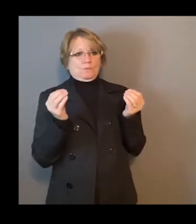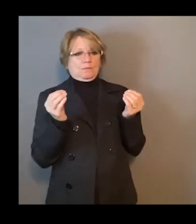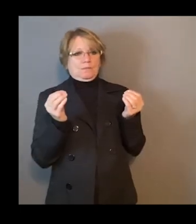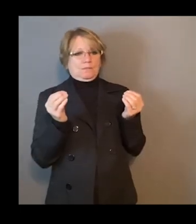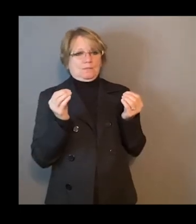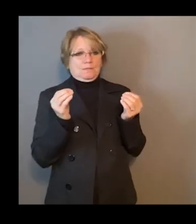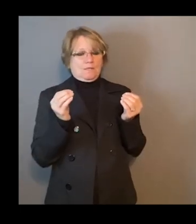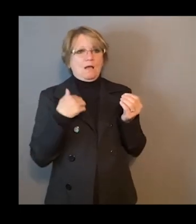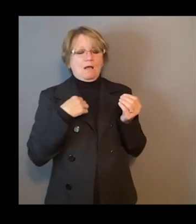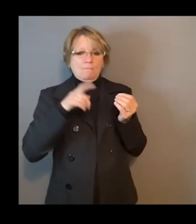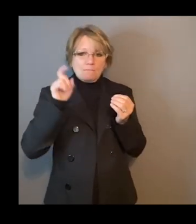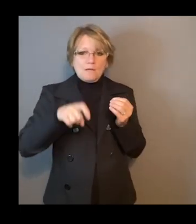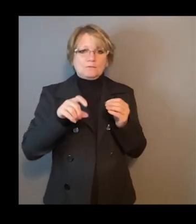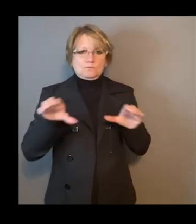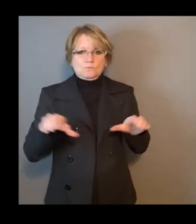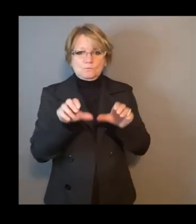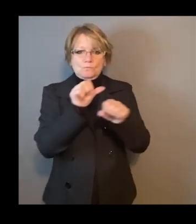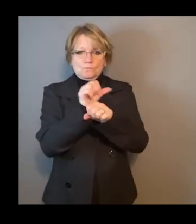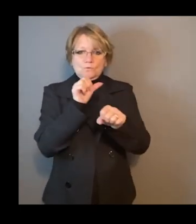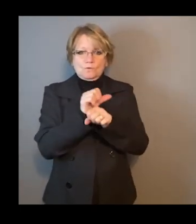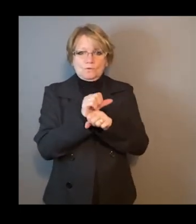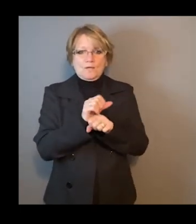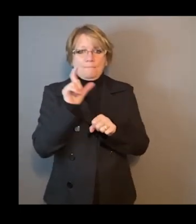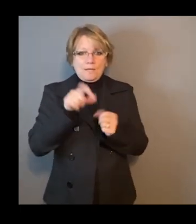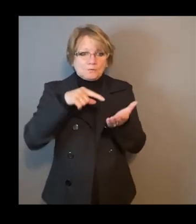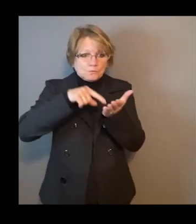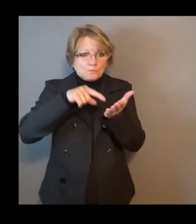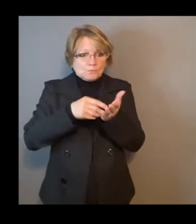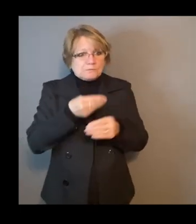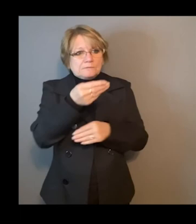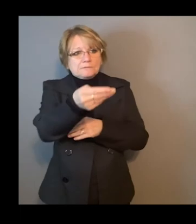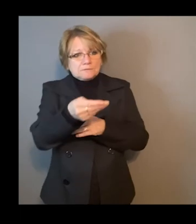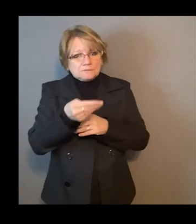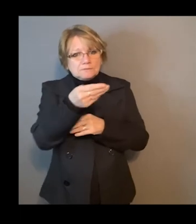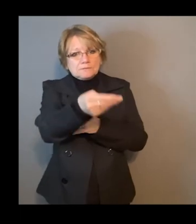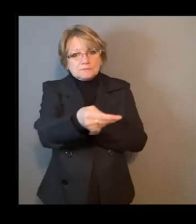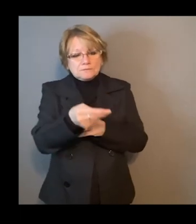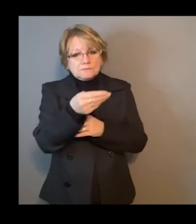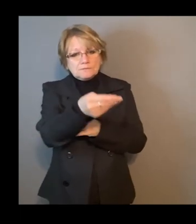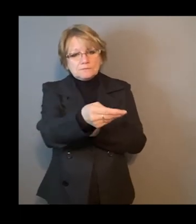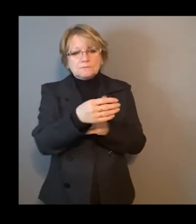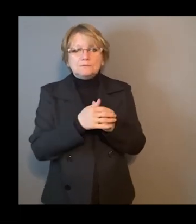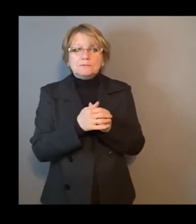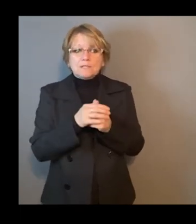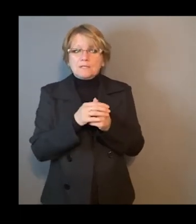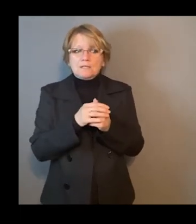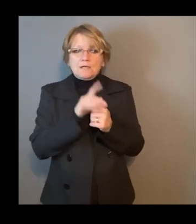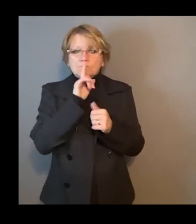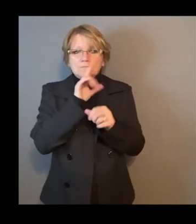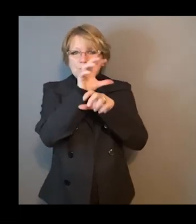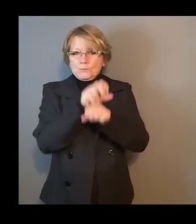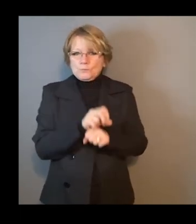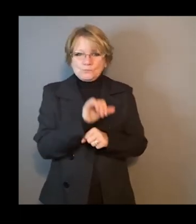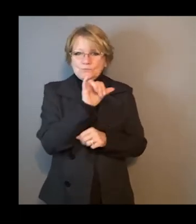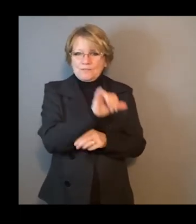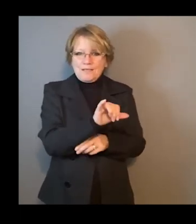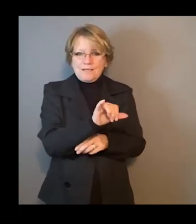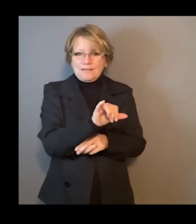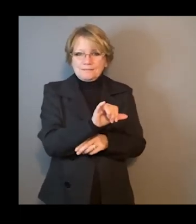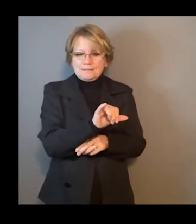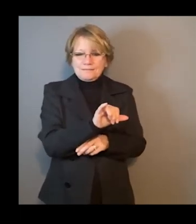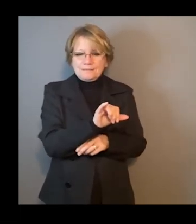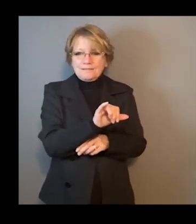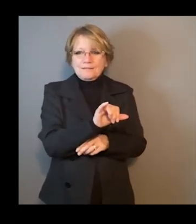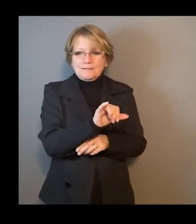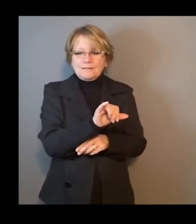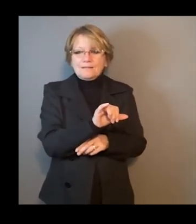make sure that I was doing the work and I was handing the stuff in. And at times, since I wasn't used to that, like, through high school